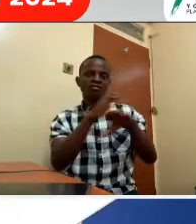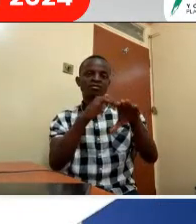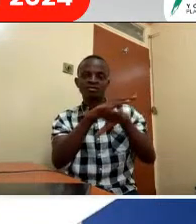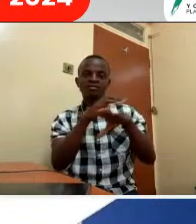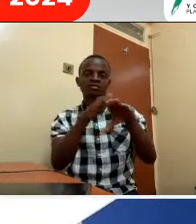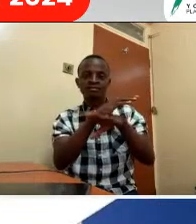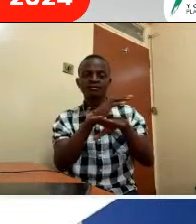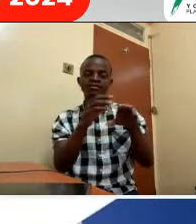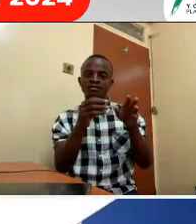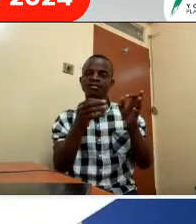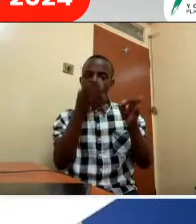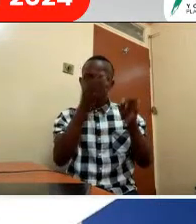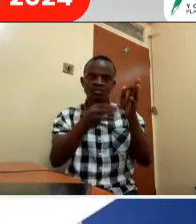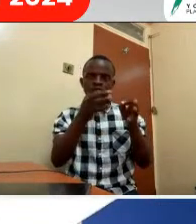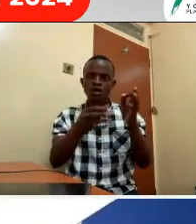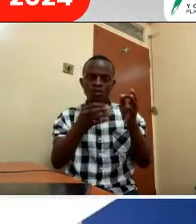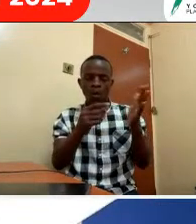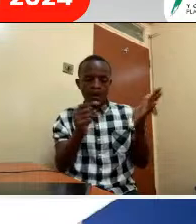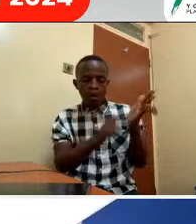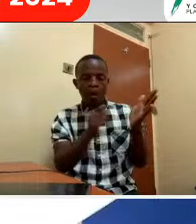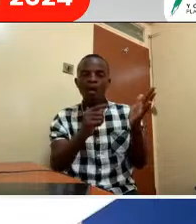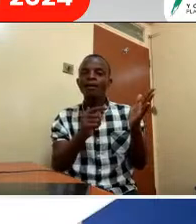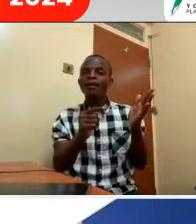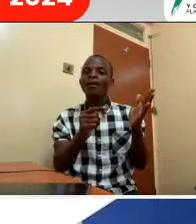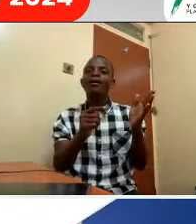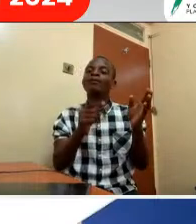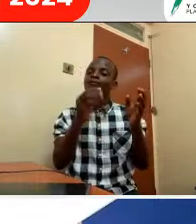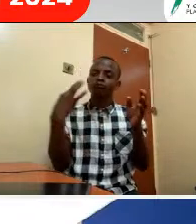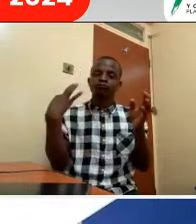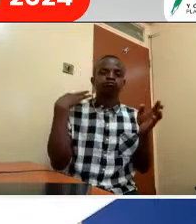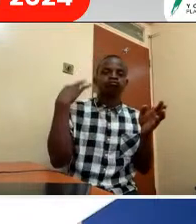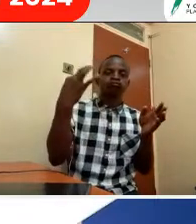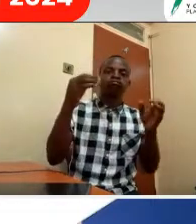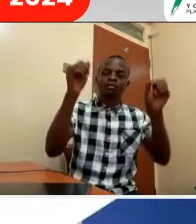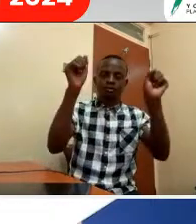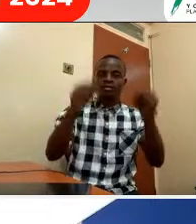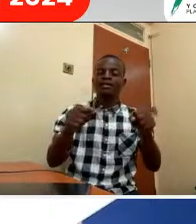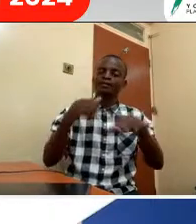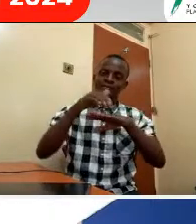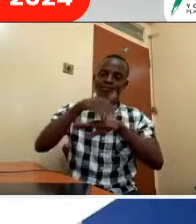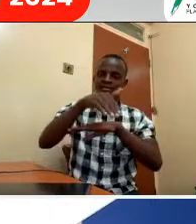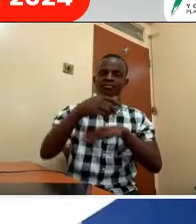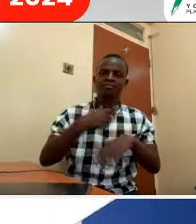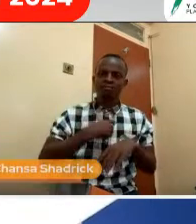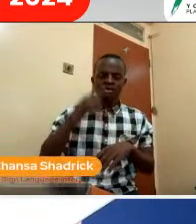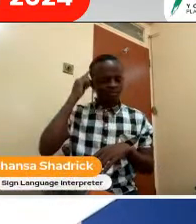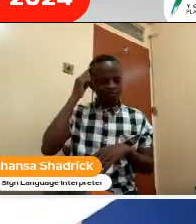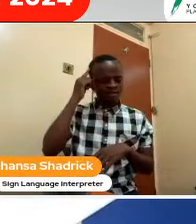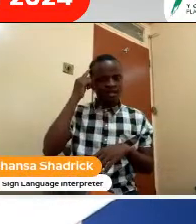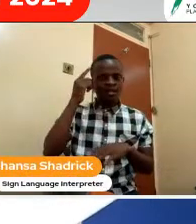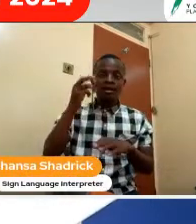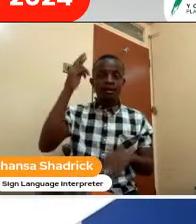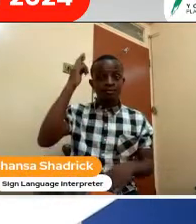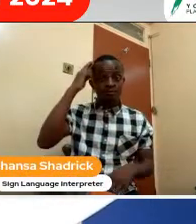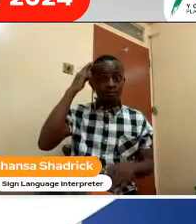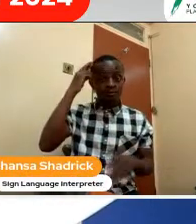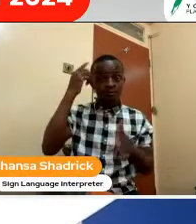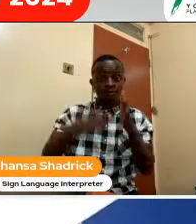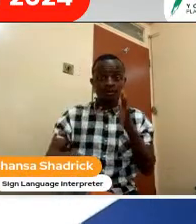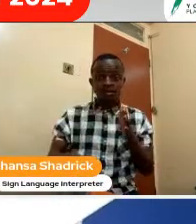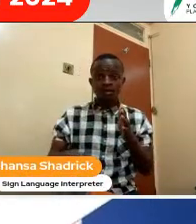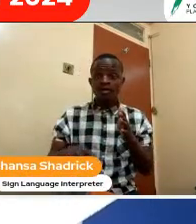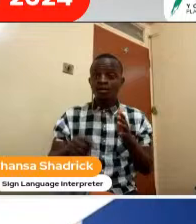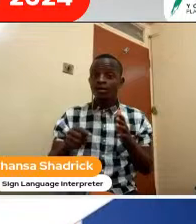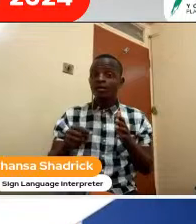so you can simply tap on there and be able to register. But I think remember, priority is being given to